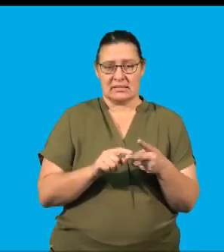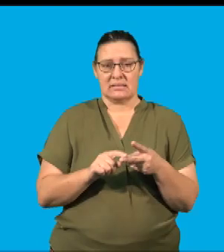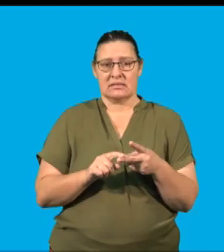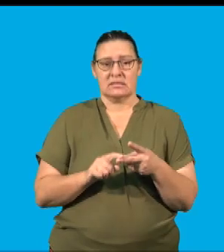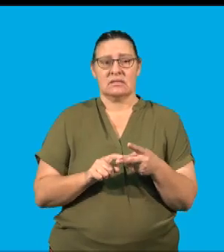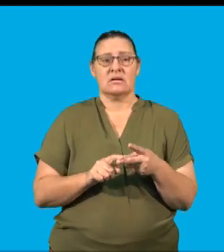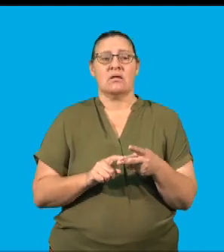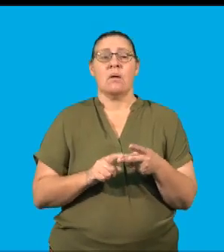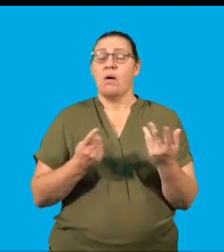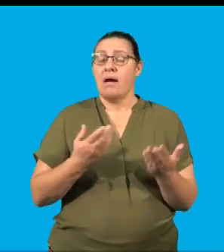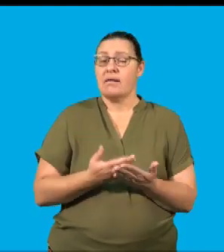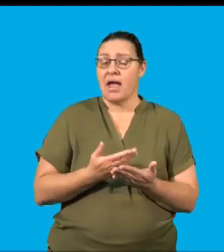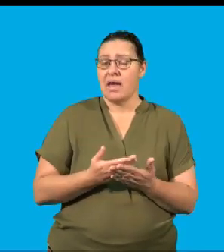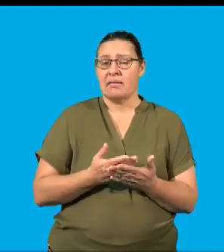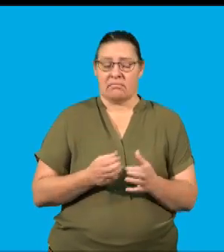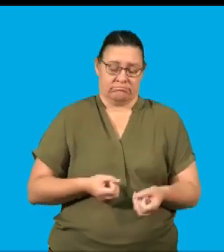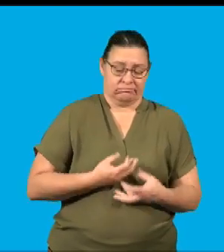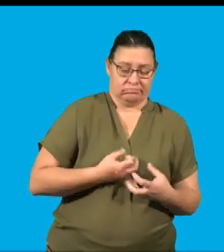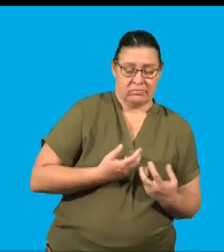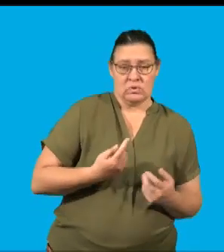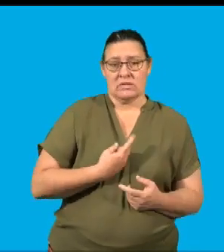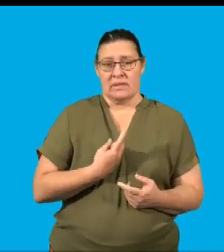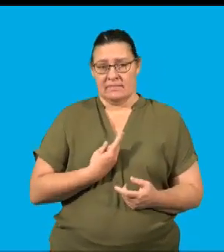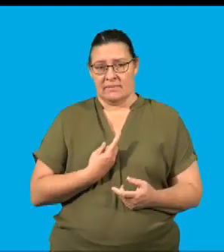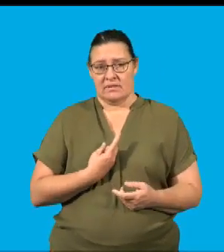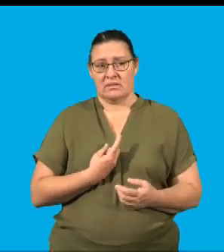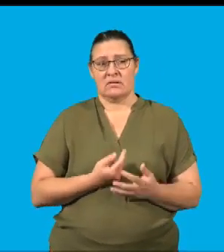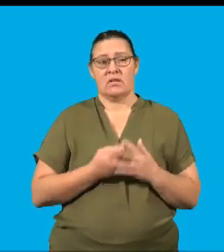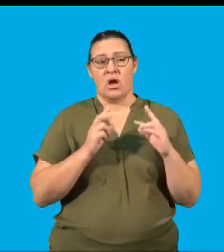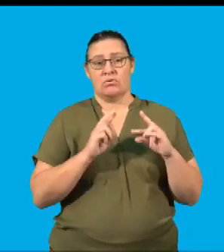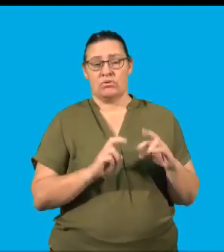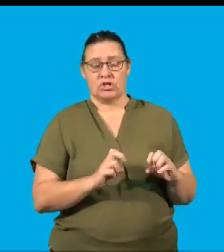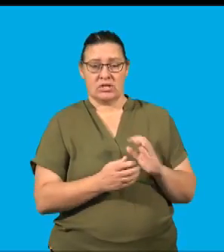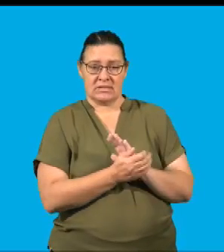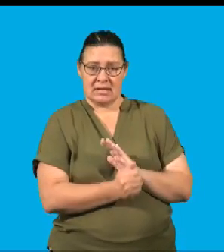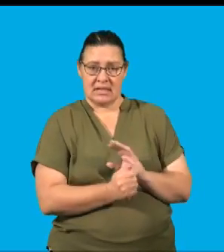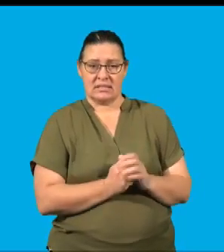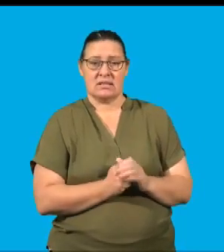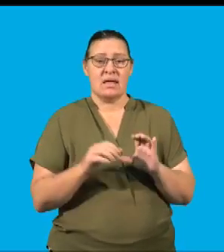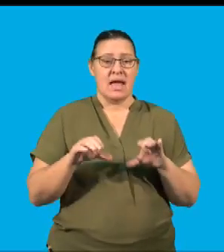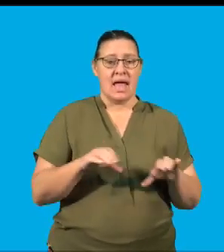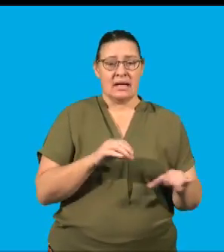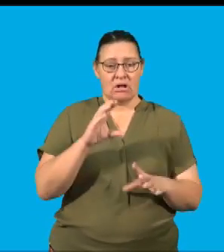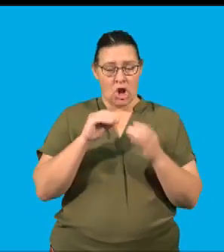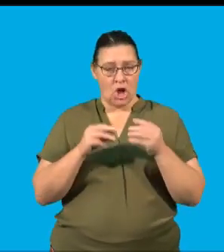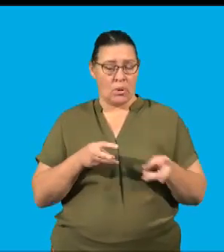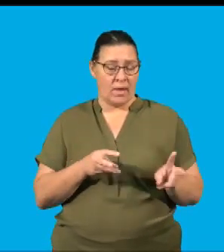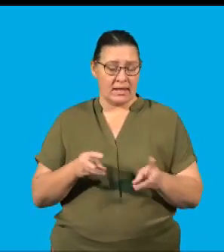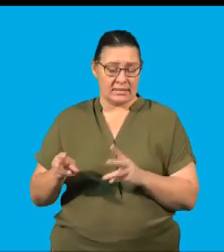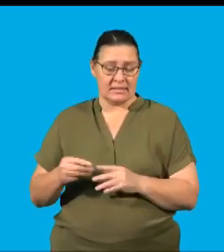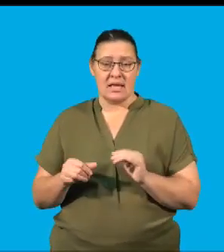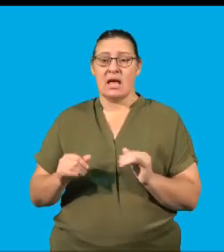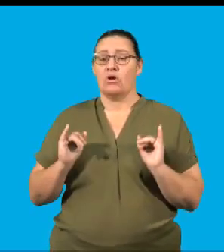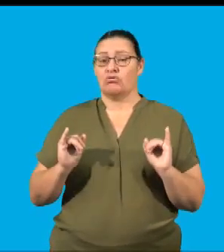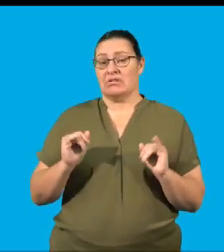be sharp. You should be able to express yourself. And your research skills, your active learning methods,